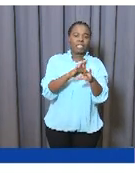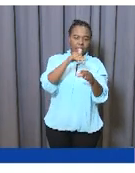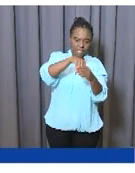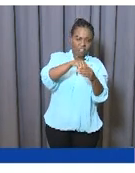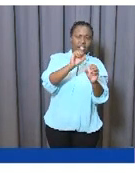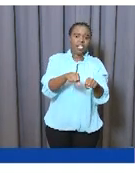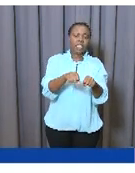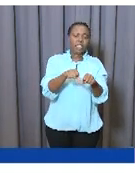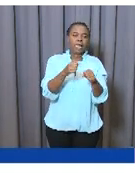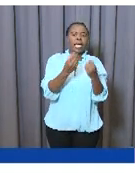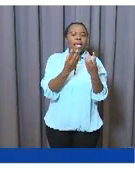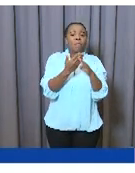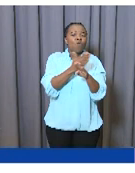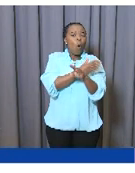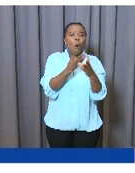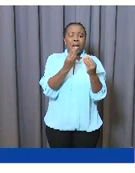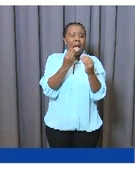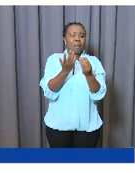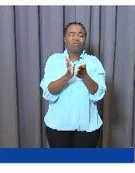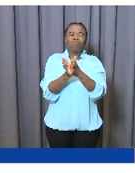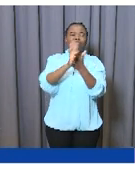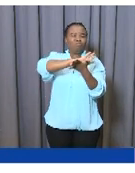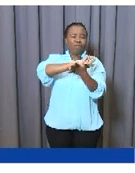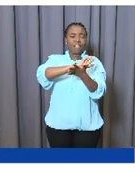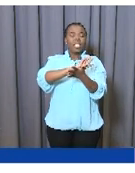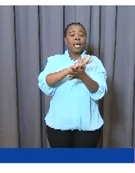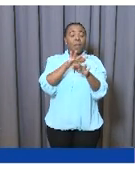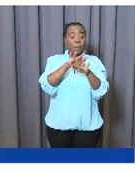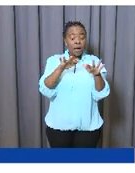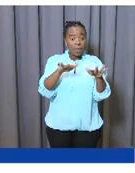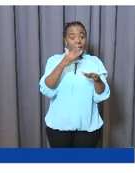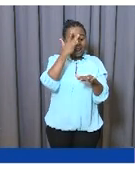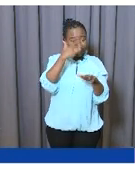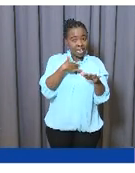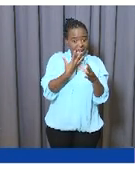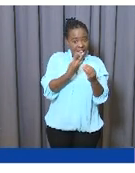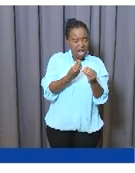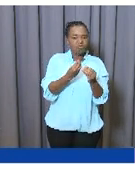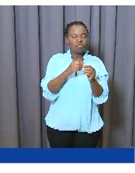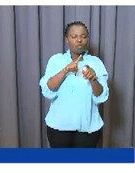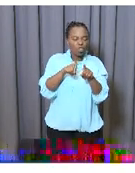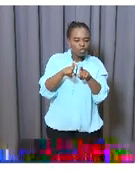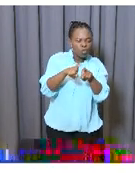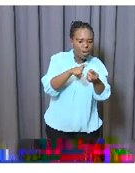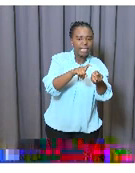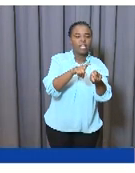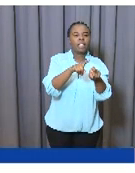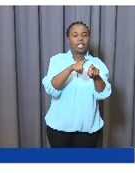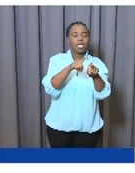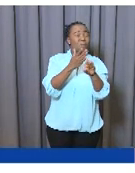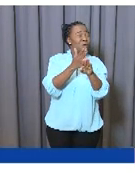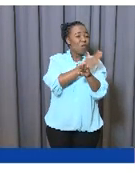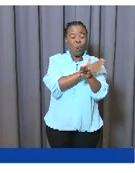the numbers overwhelm us, to track down those who may be source of infections before the numbers are